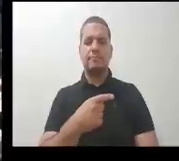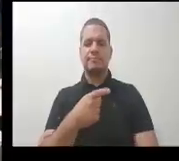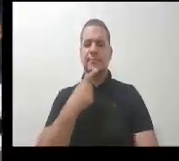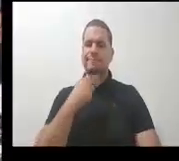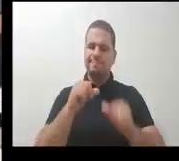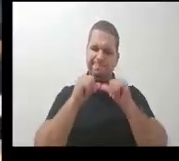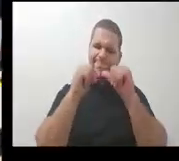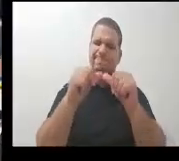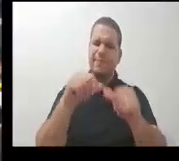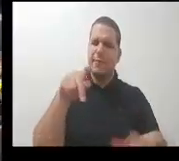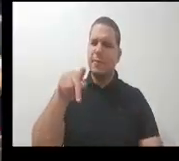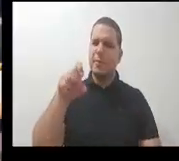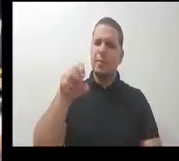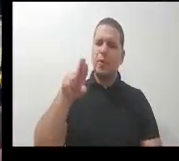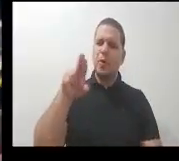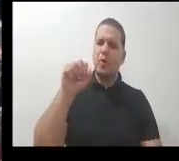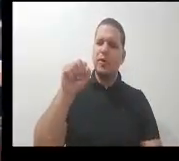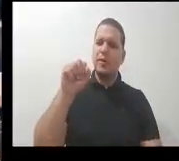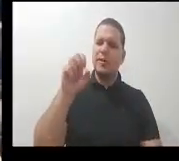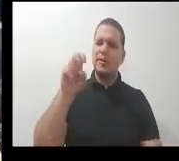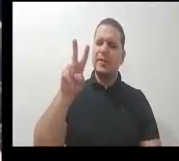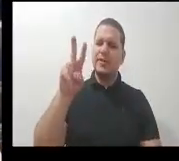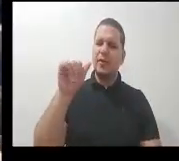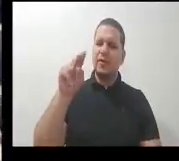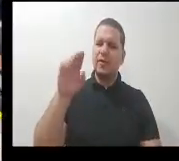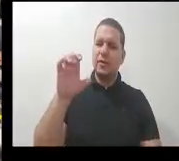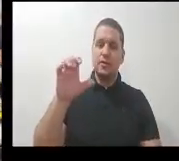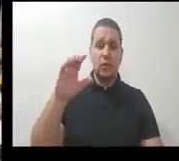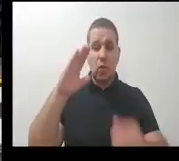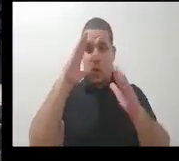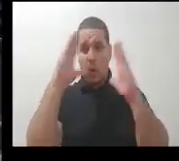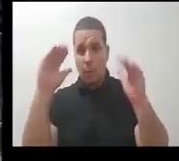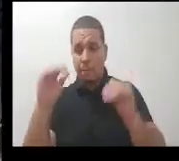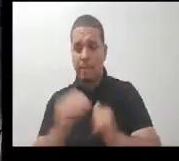Loud. Perseverance. Help.